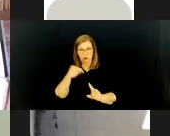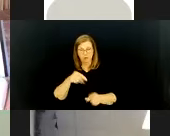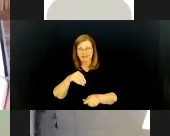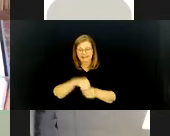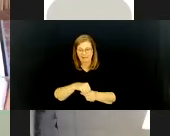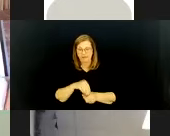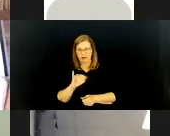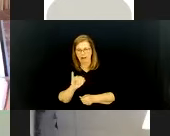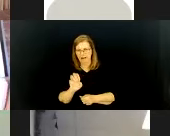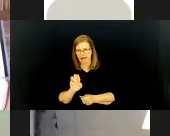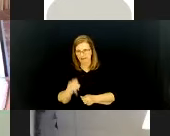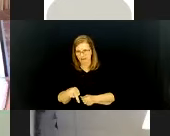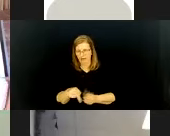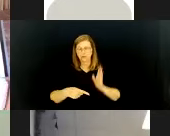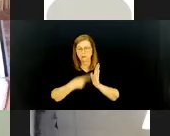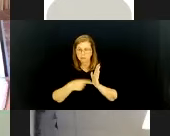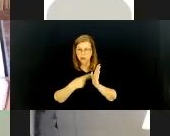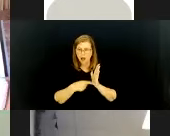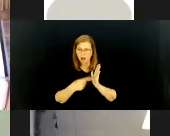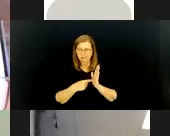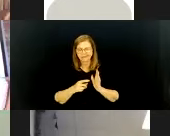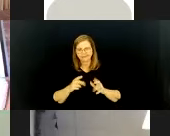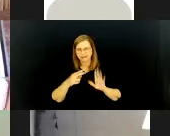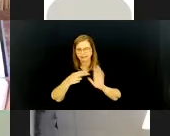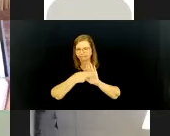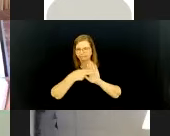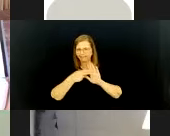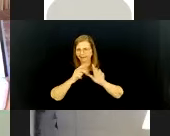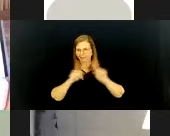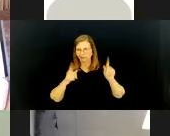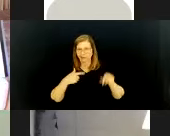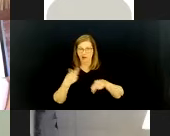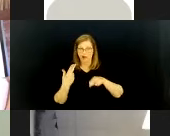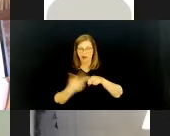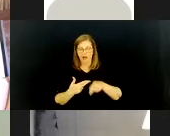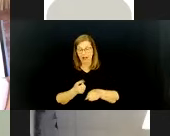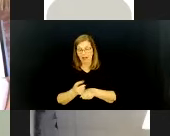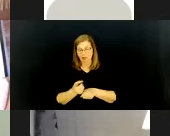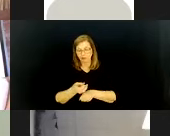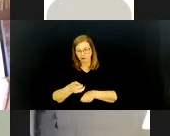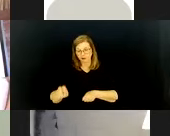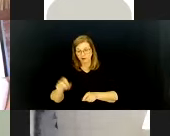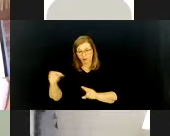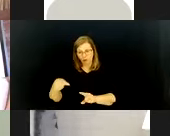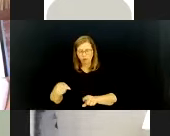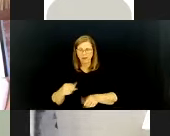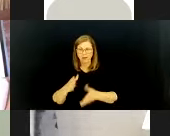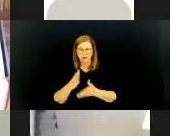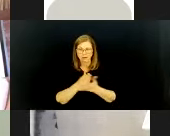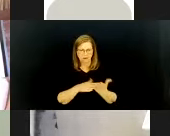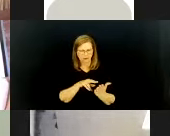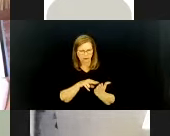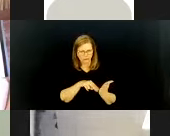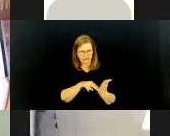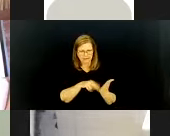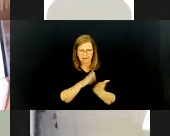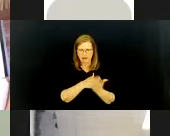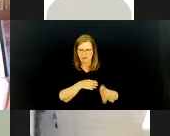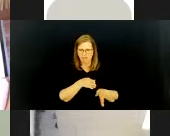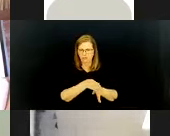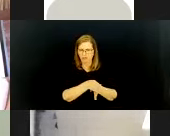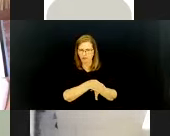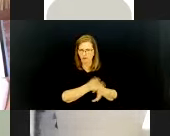IEP. Sometimes they have different names. I call them annual transition goals, but in some literature and in some professionals will call